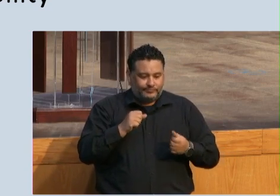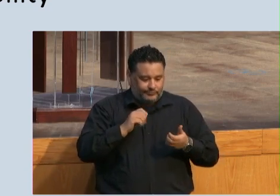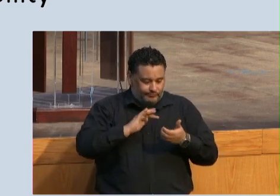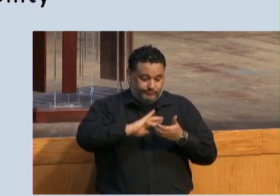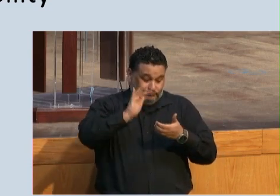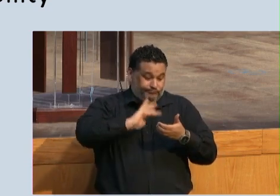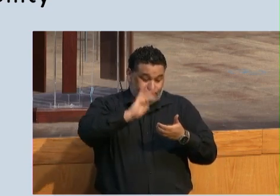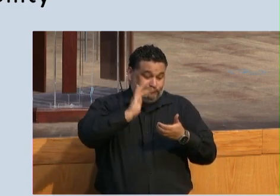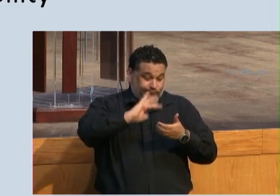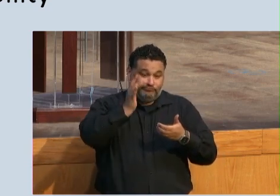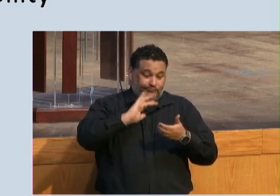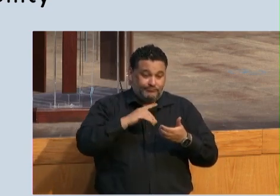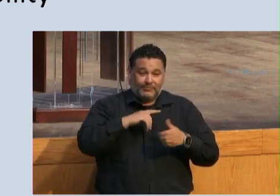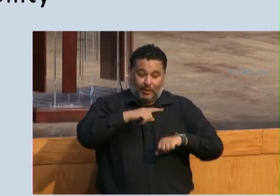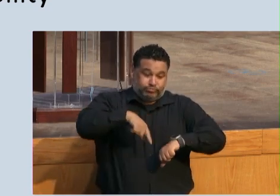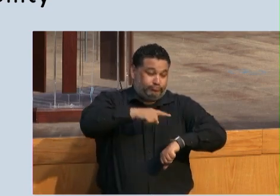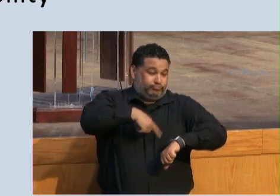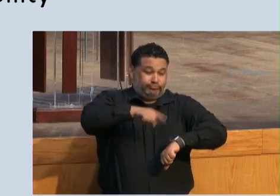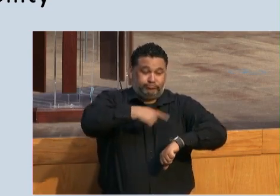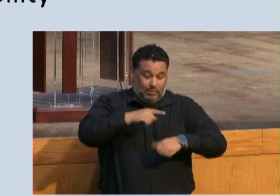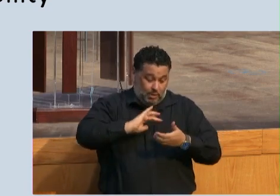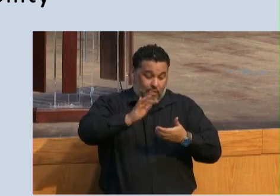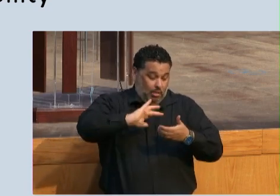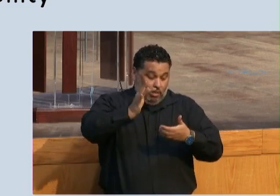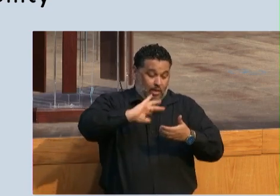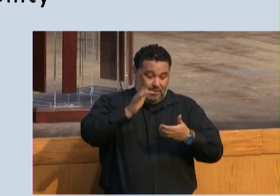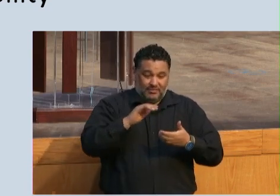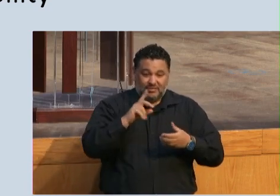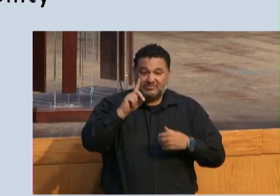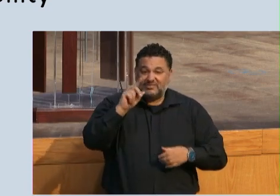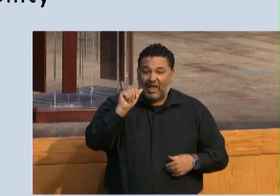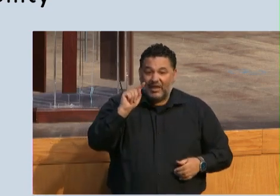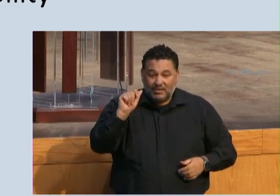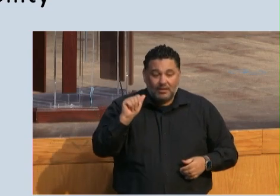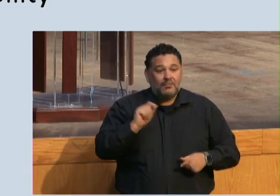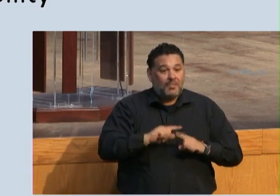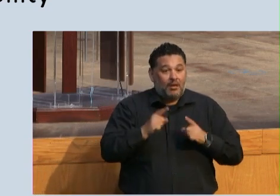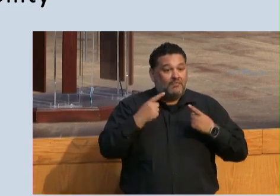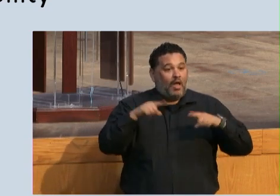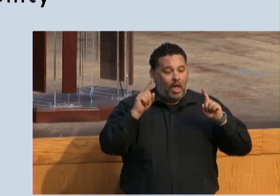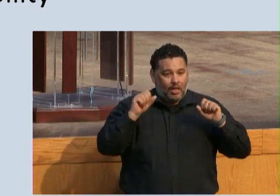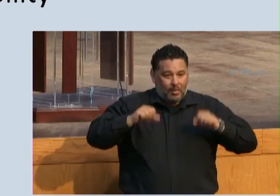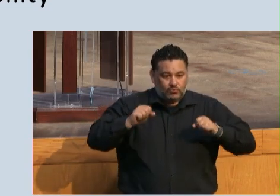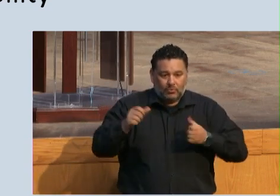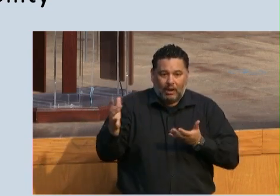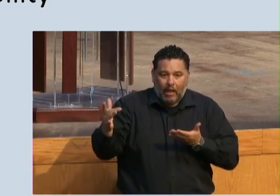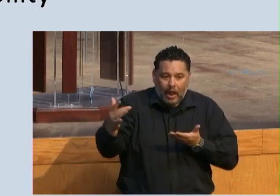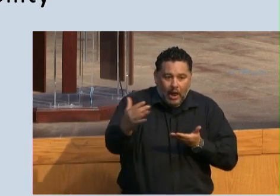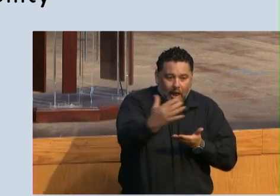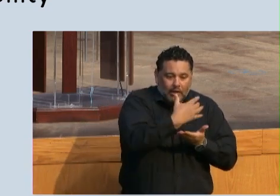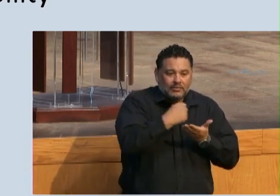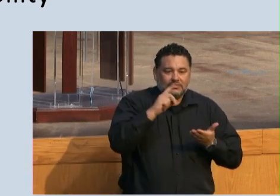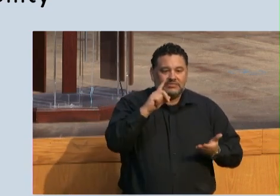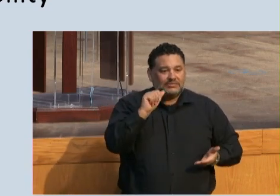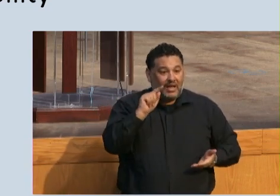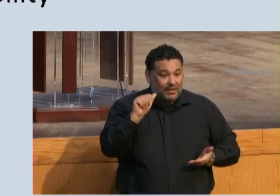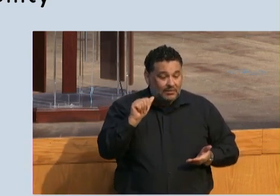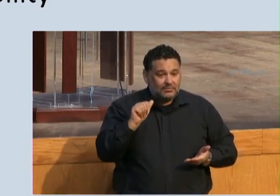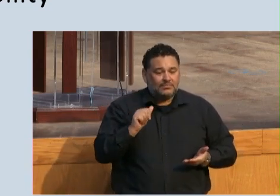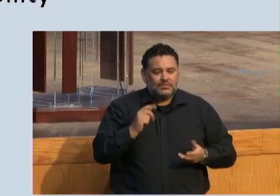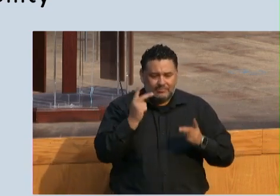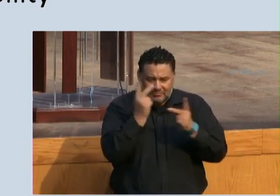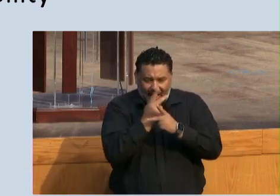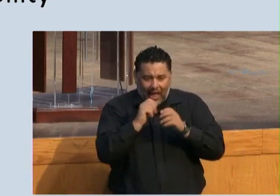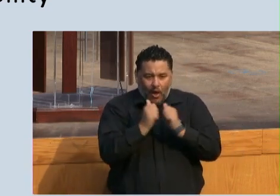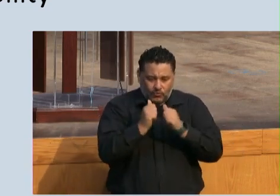1 year or even a month of that data. But we started to be able to collect this data and started trying to figure out how to actually